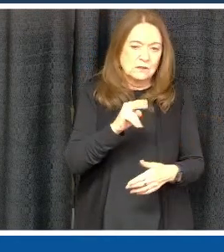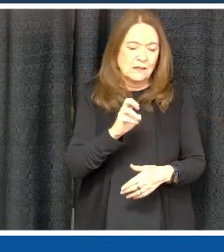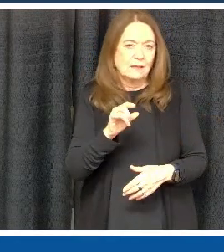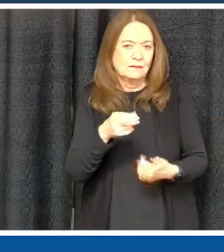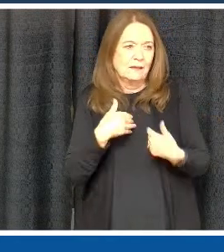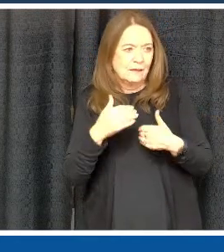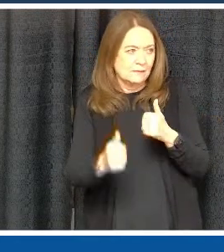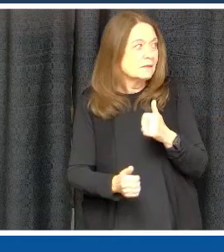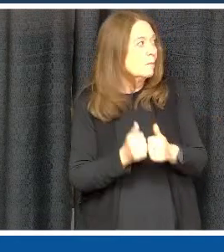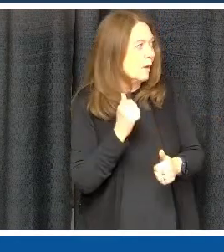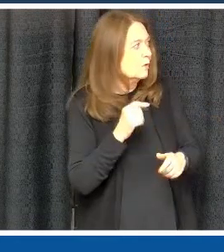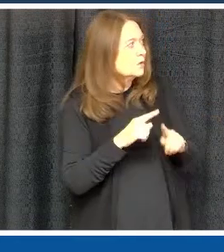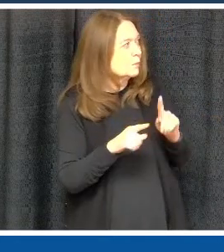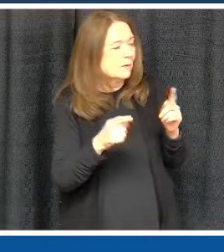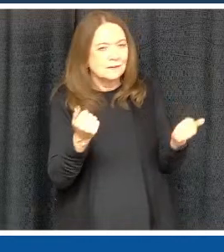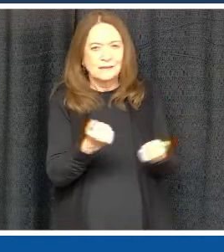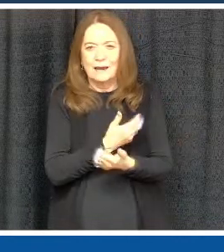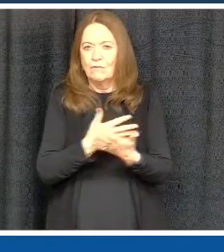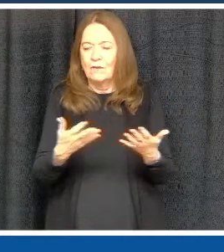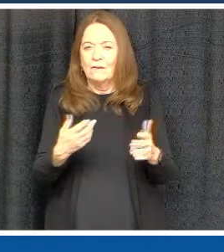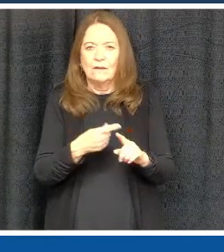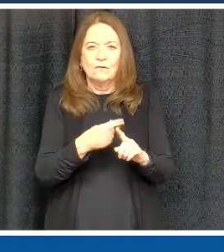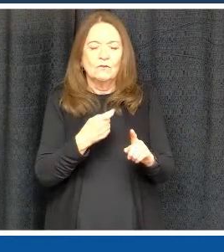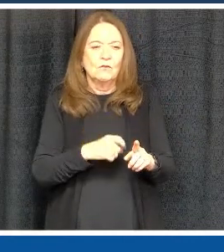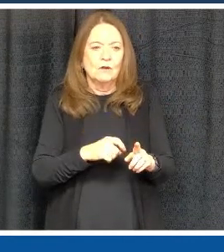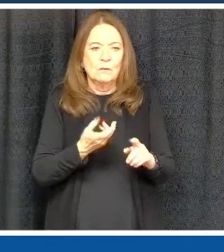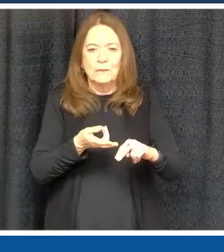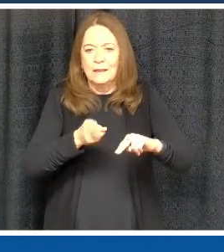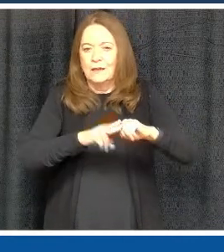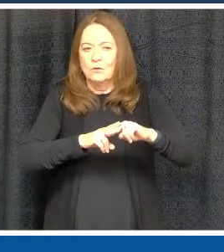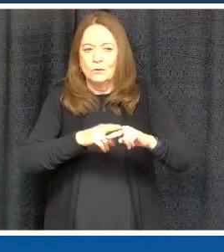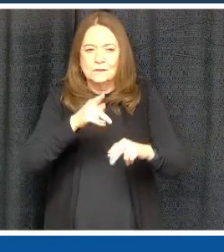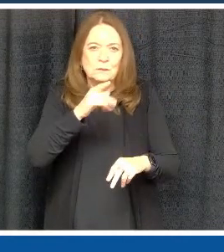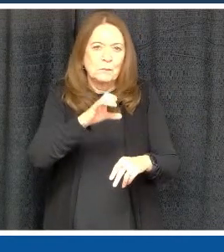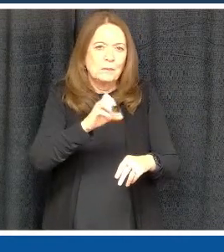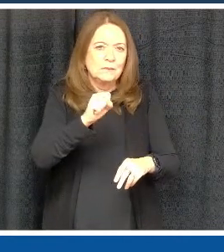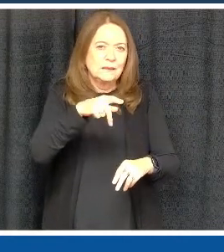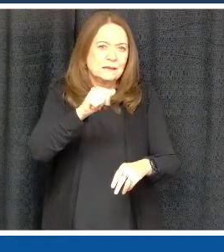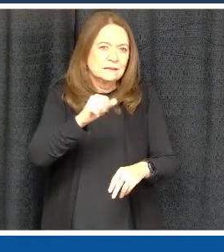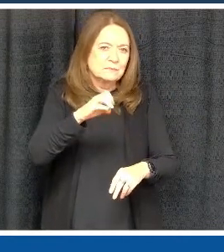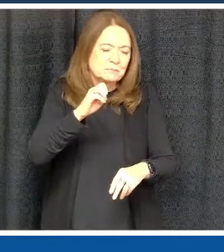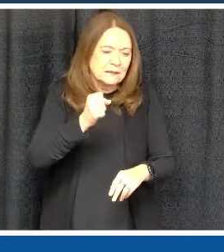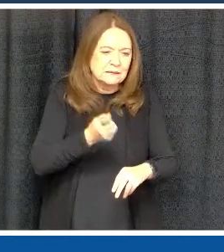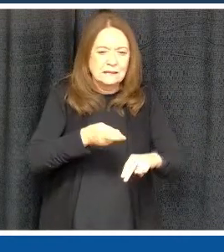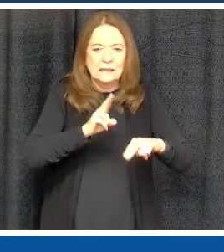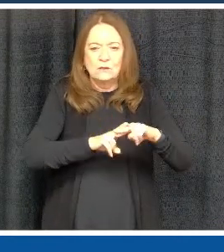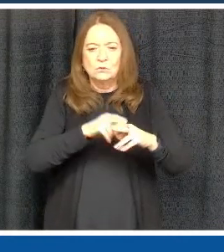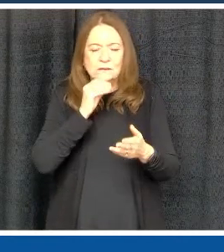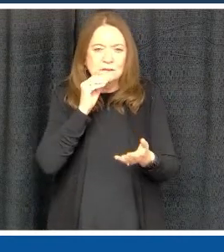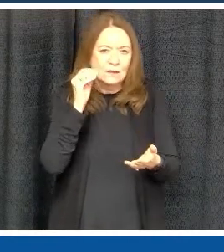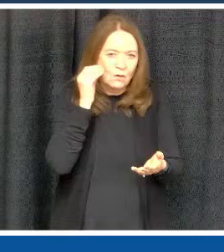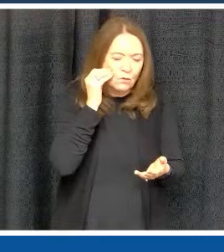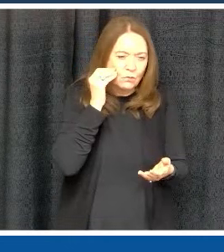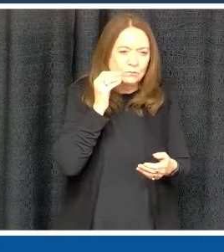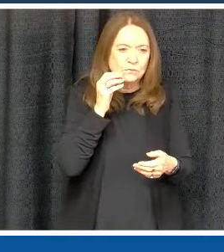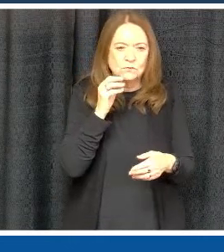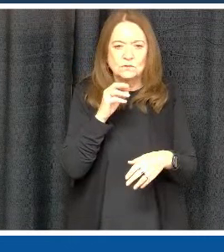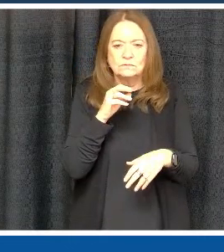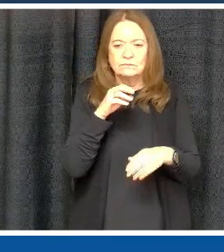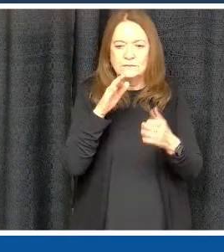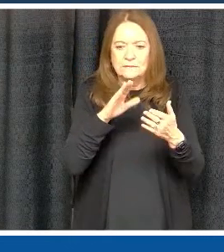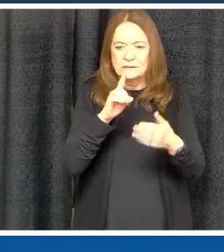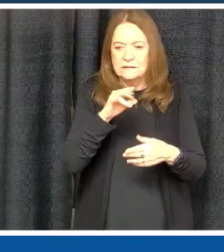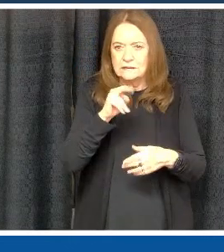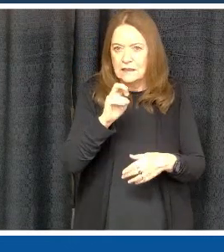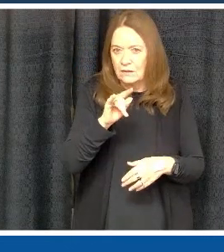most, but it's everything from increased public spaces, increased residential building